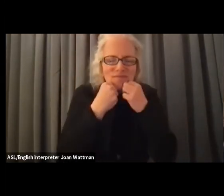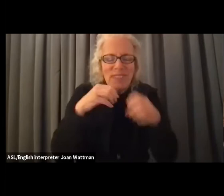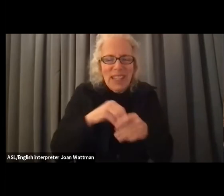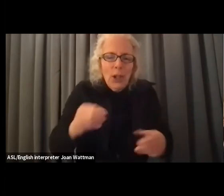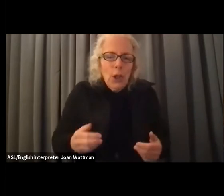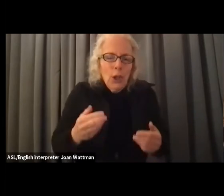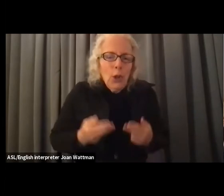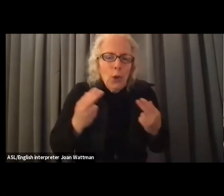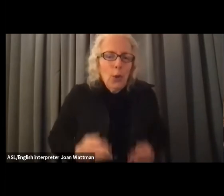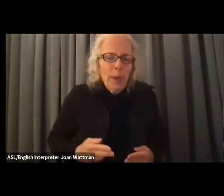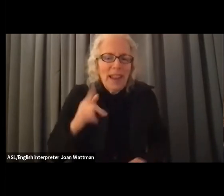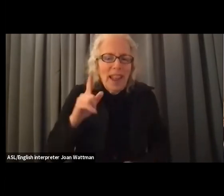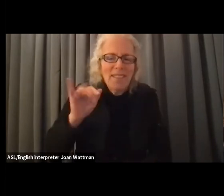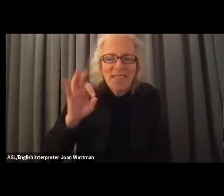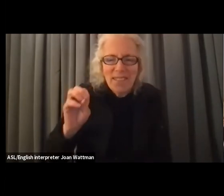experience.